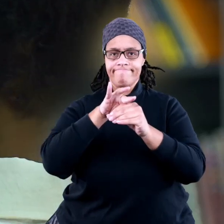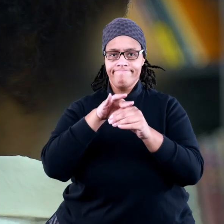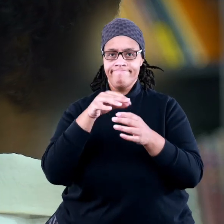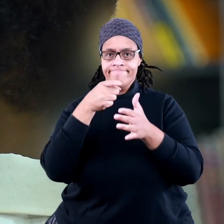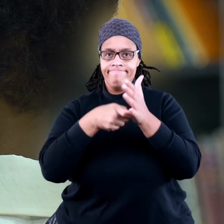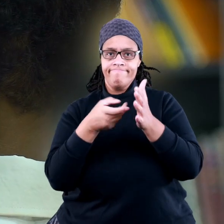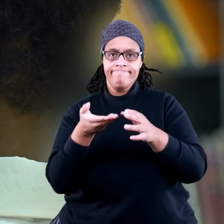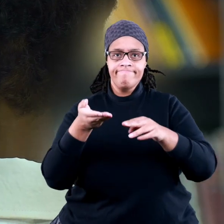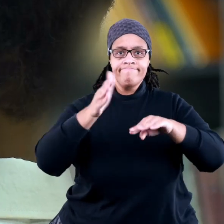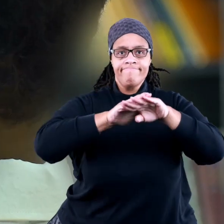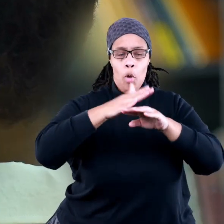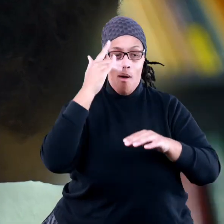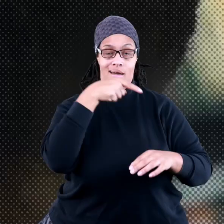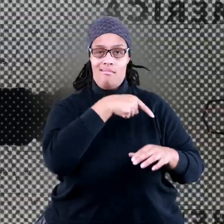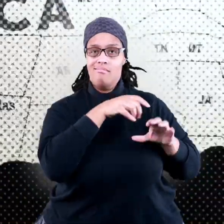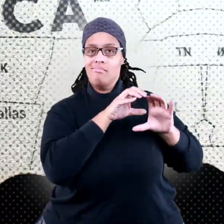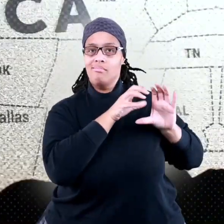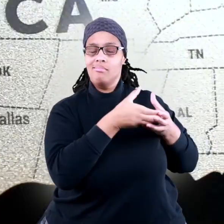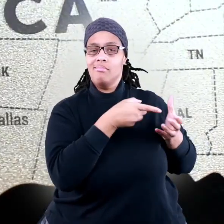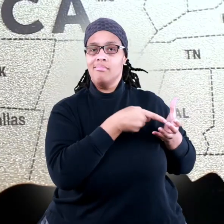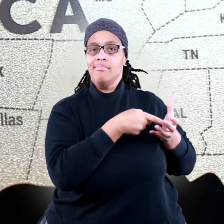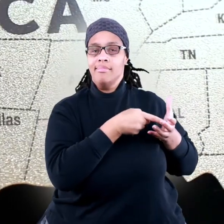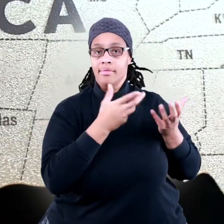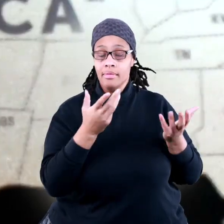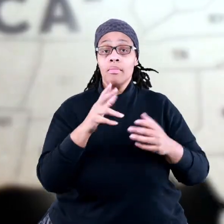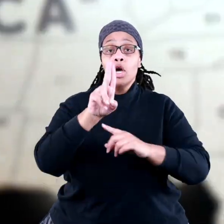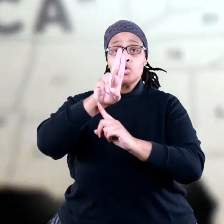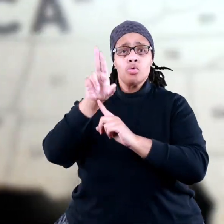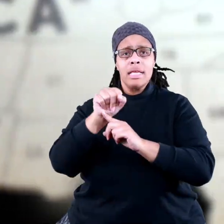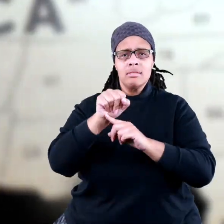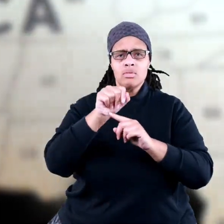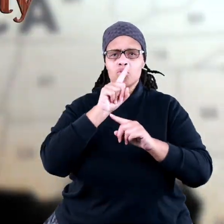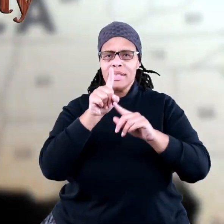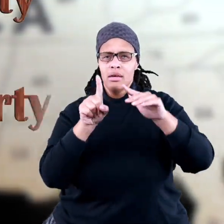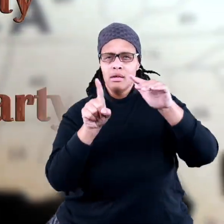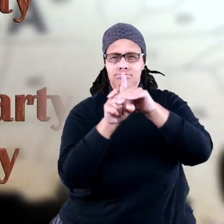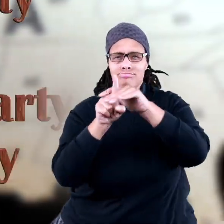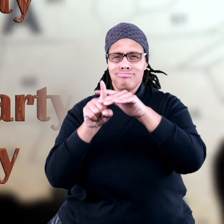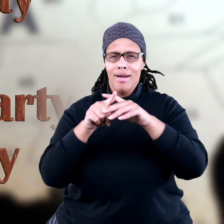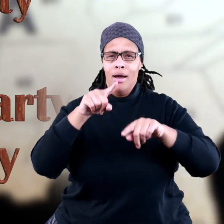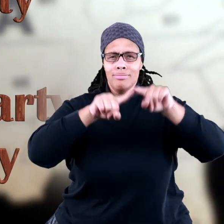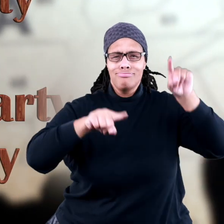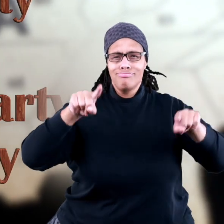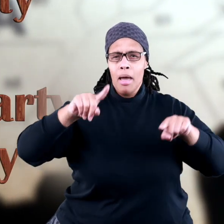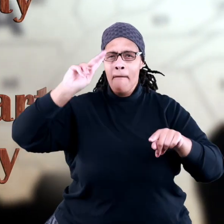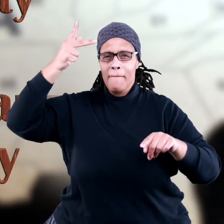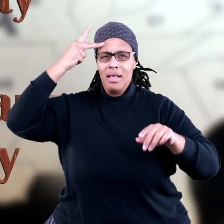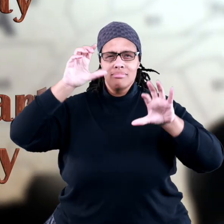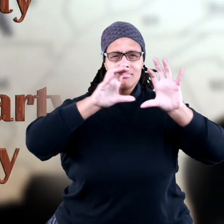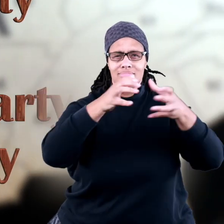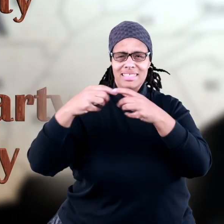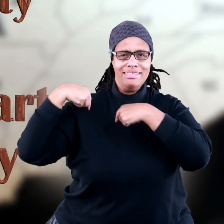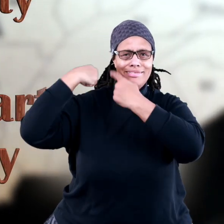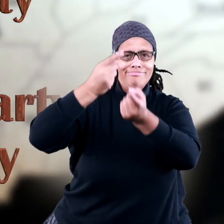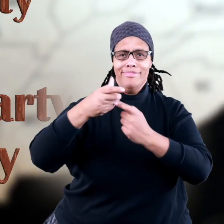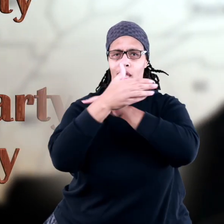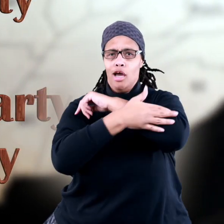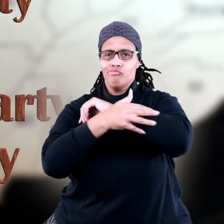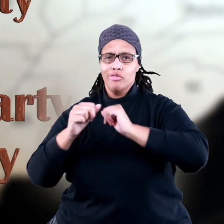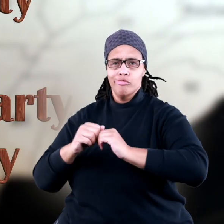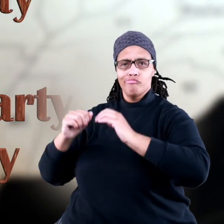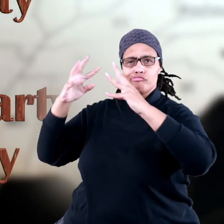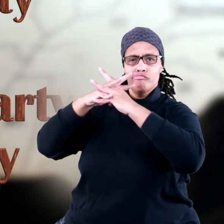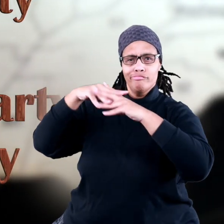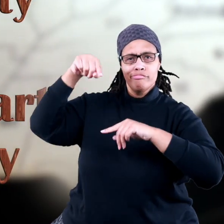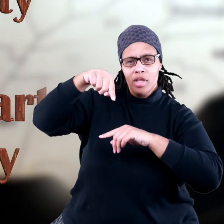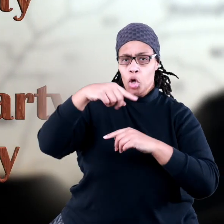just because the party wants them to. In the United States, there have been a variety of political parties since the country's birth, but the